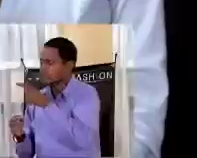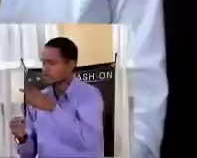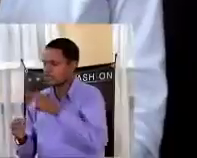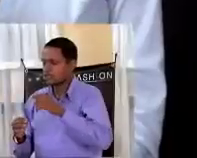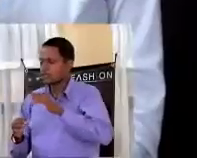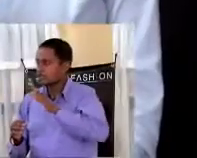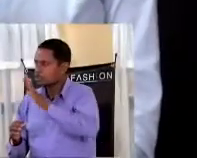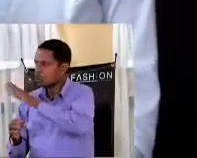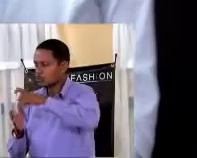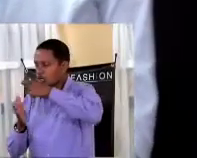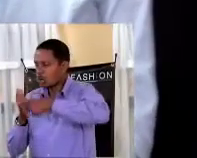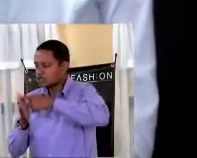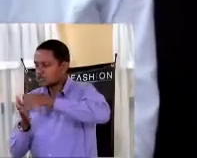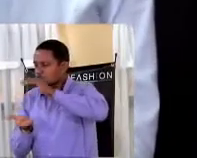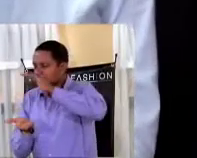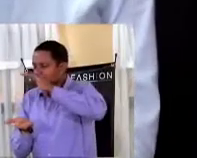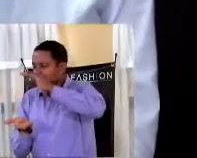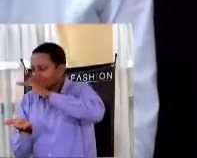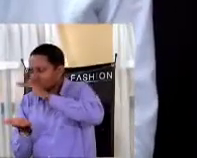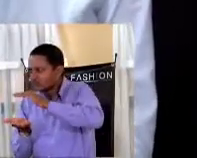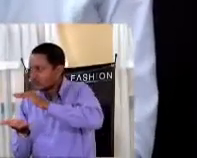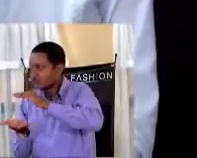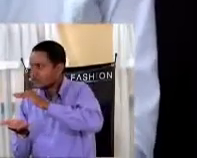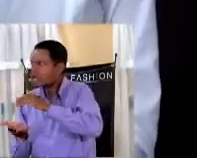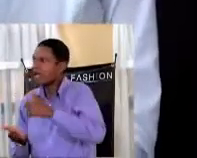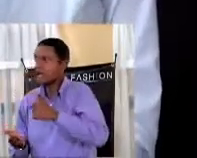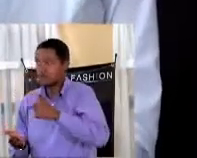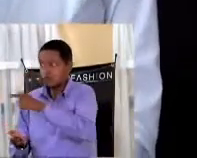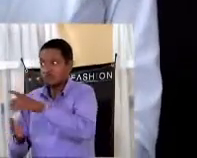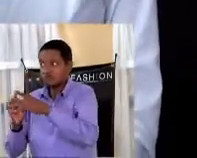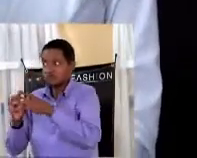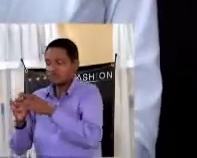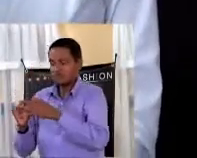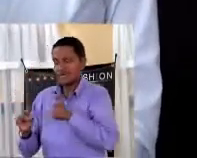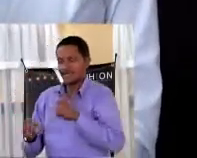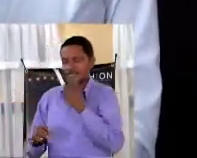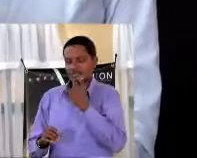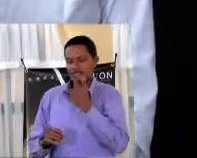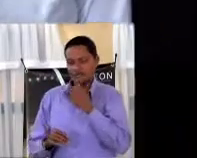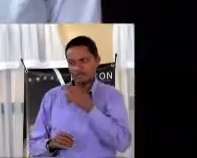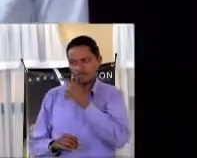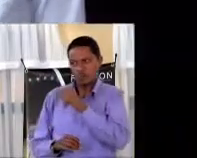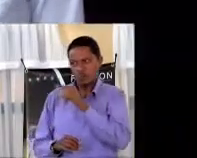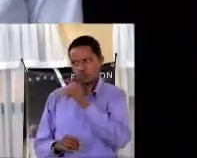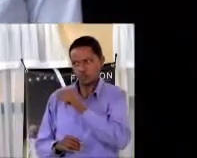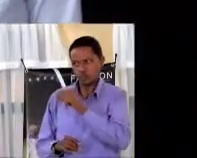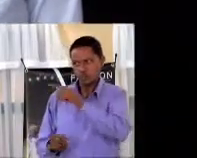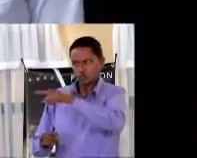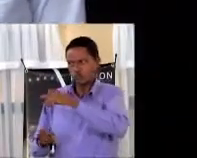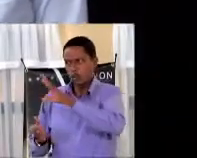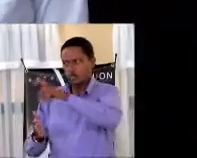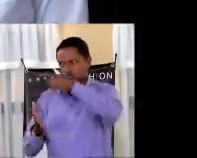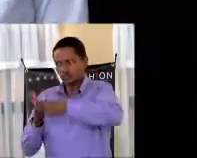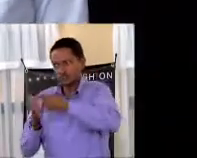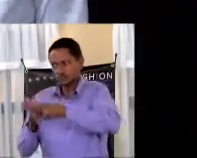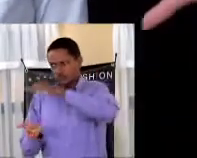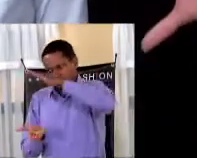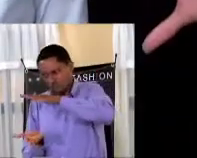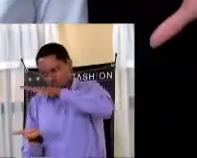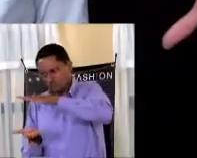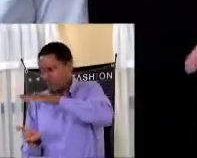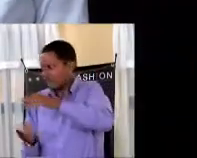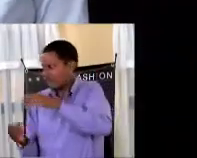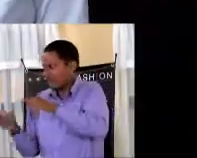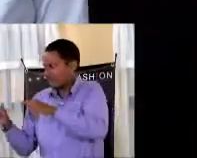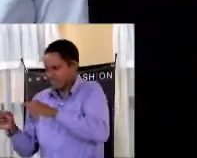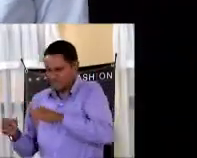market. And when you said it, I was just in the back there being like, no, no, no. Because if you are pricing to a